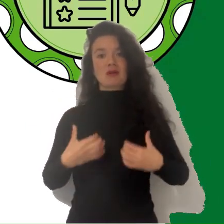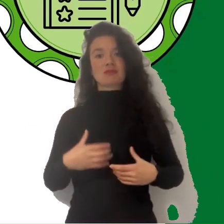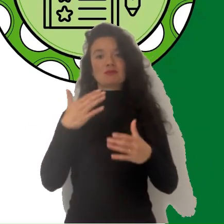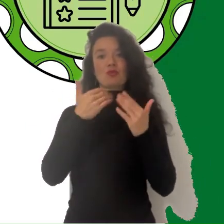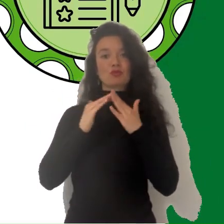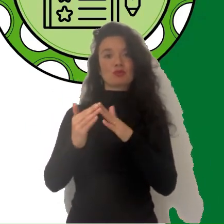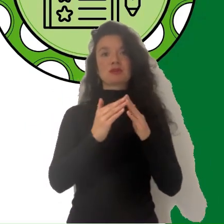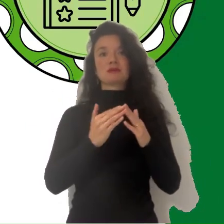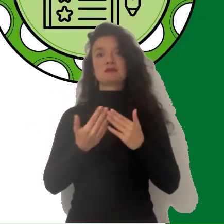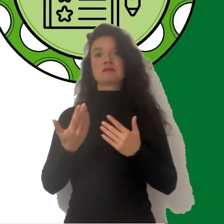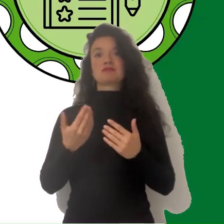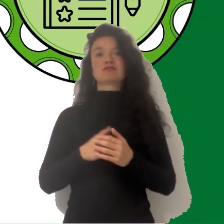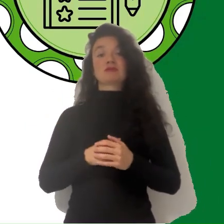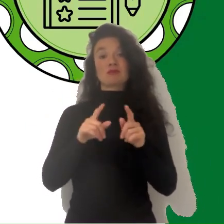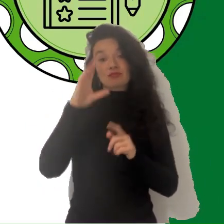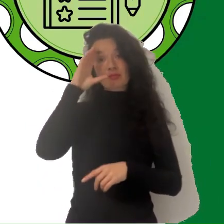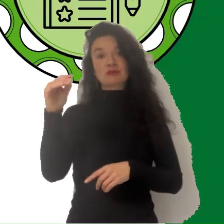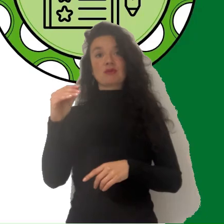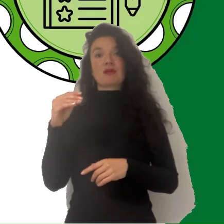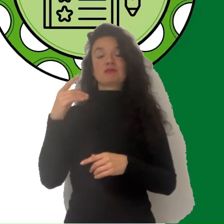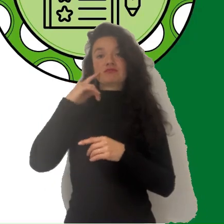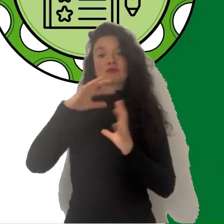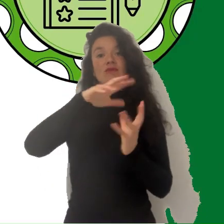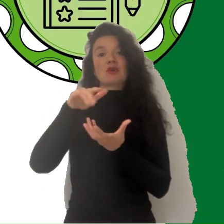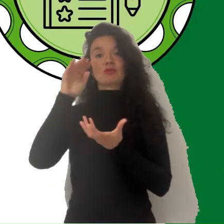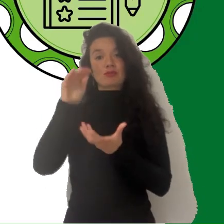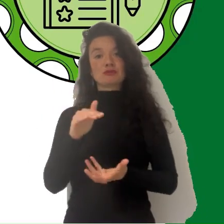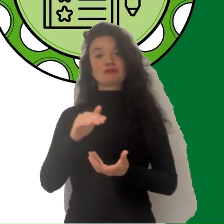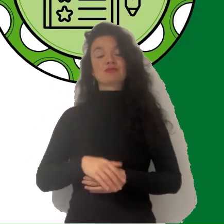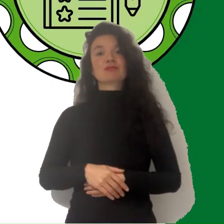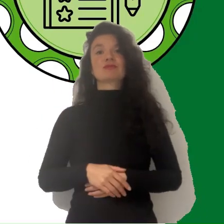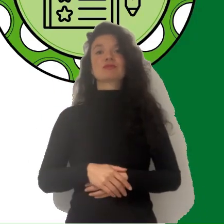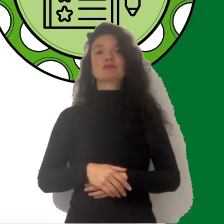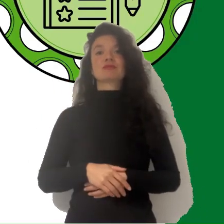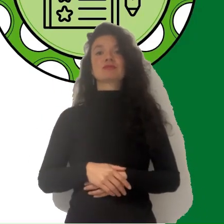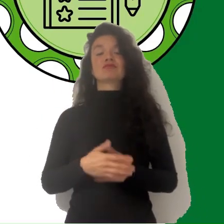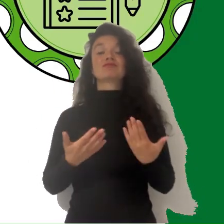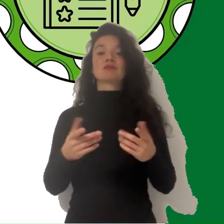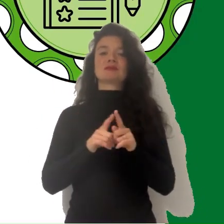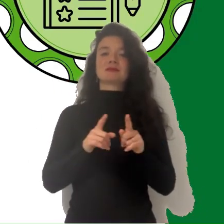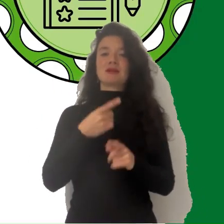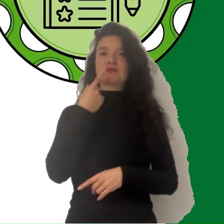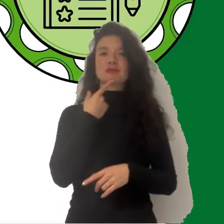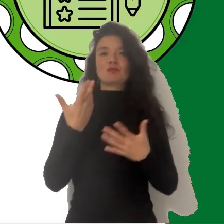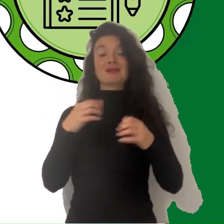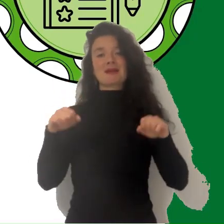a citizen, as a community member, and as a professional in protecting the